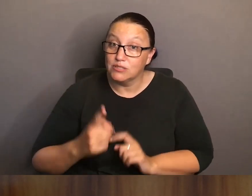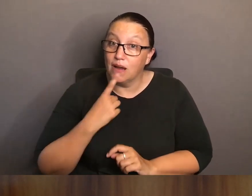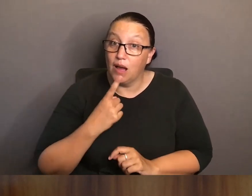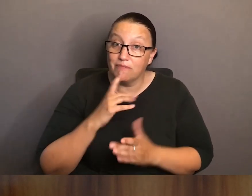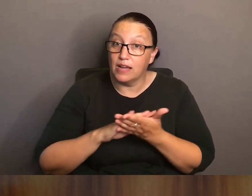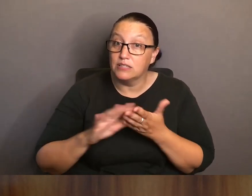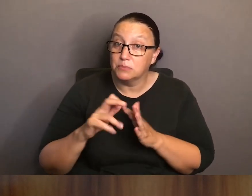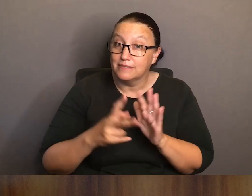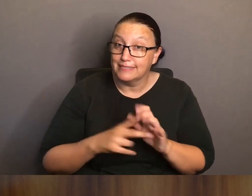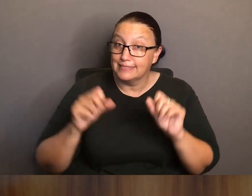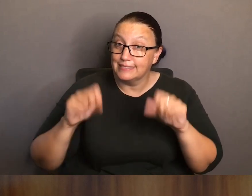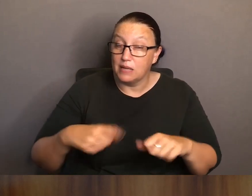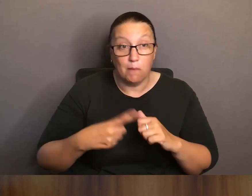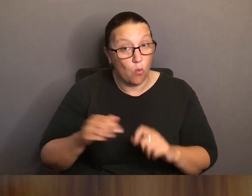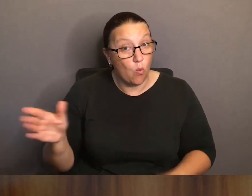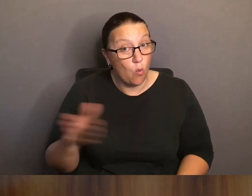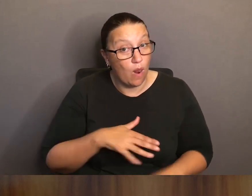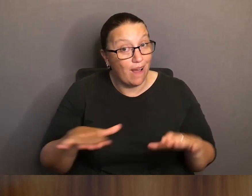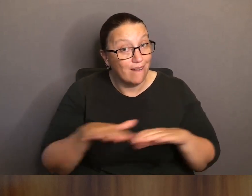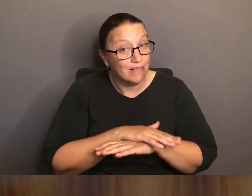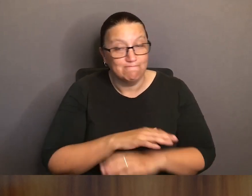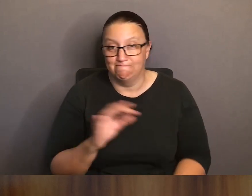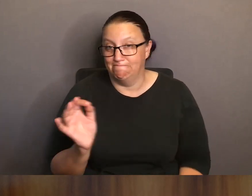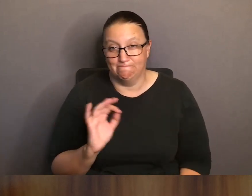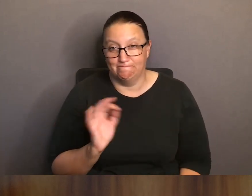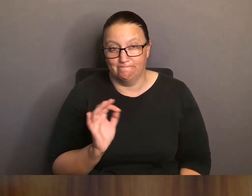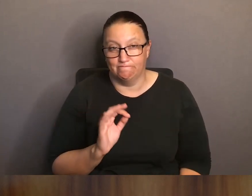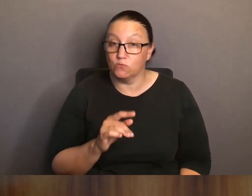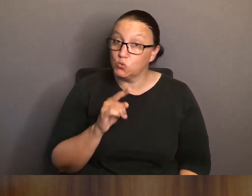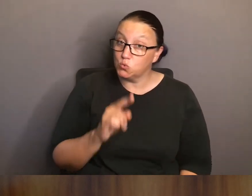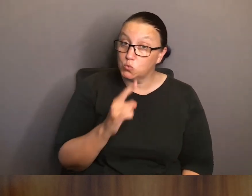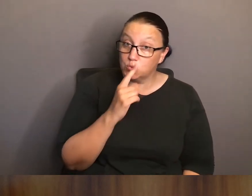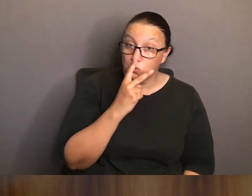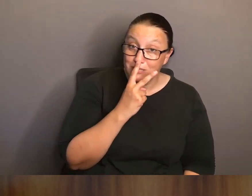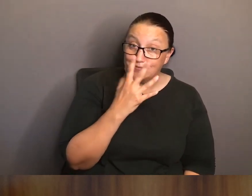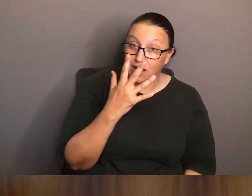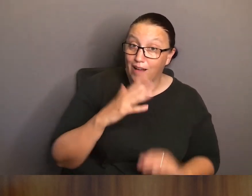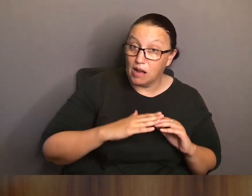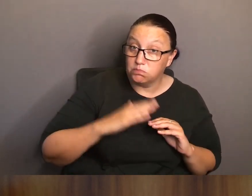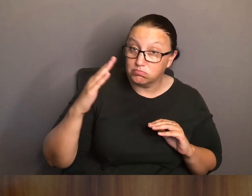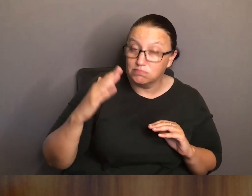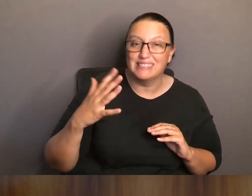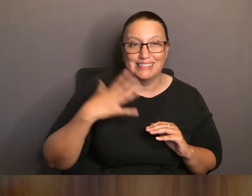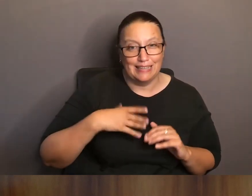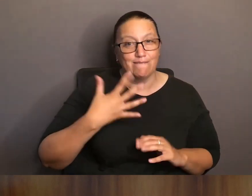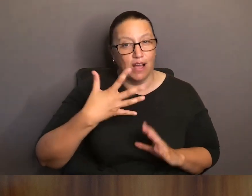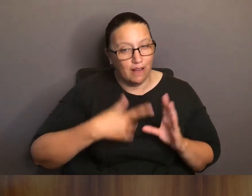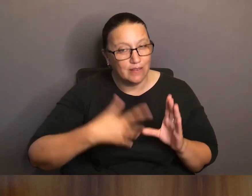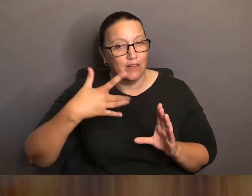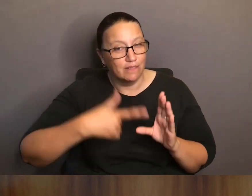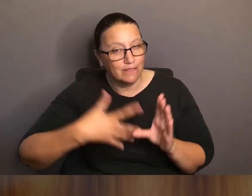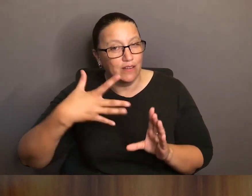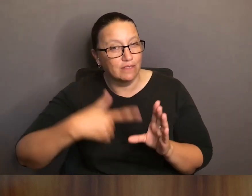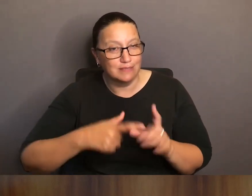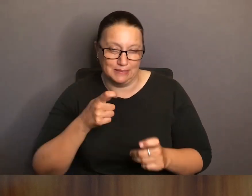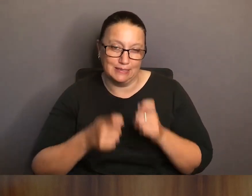It's important you do your 5-yearly screening from 25 years of age because there are types of HPV that can cause